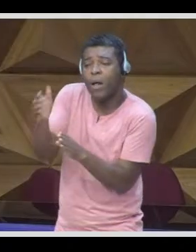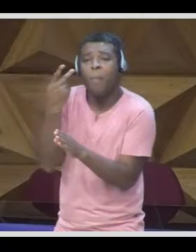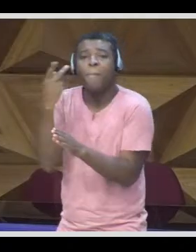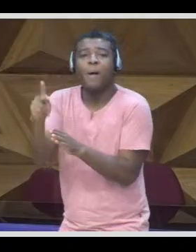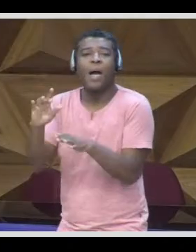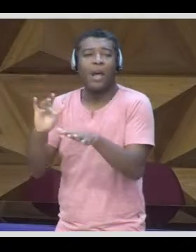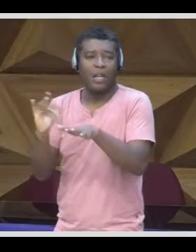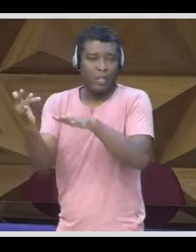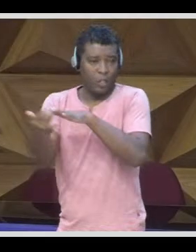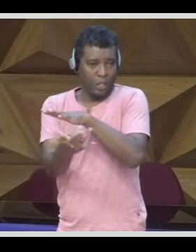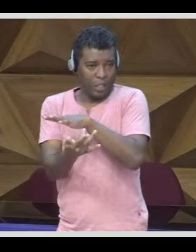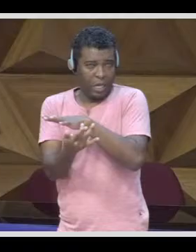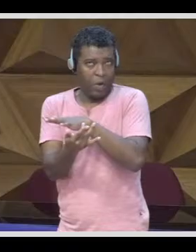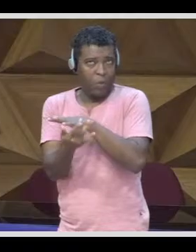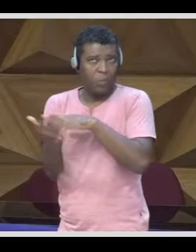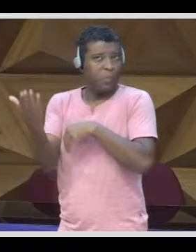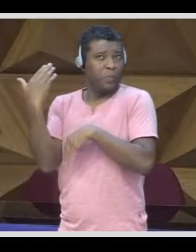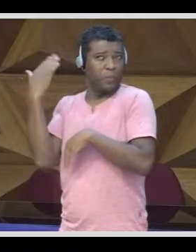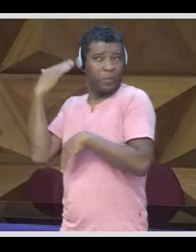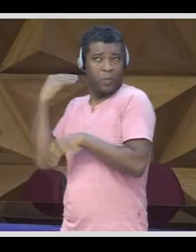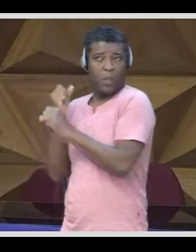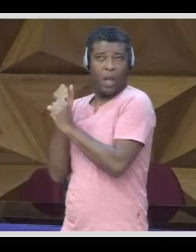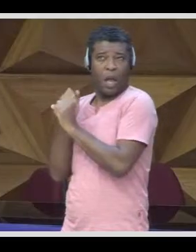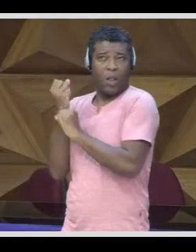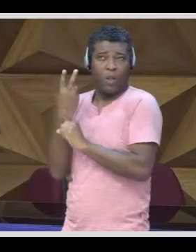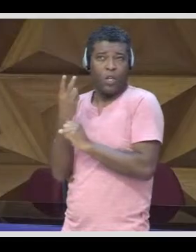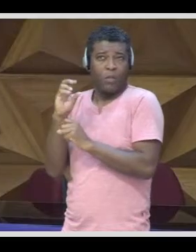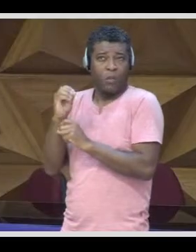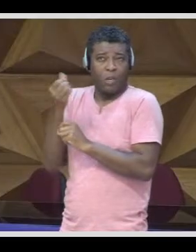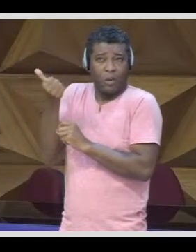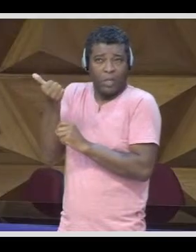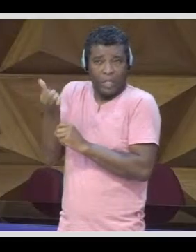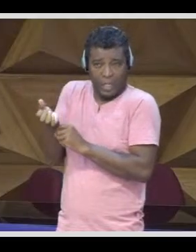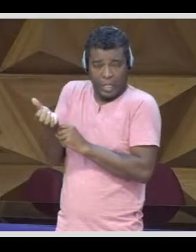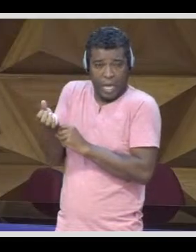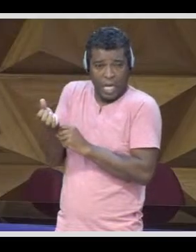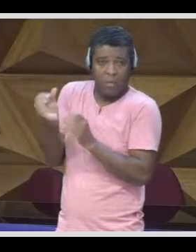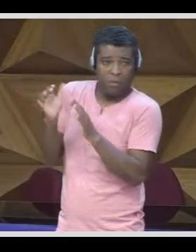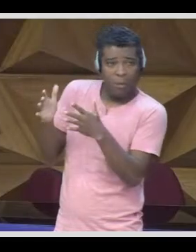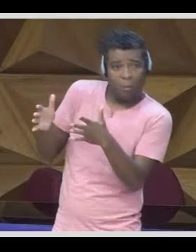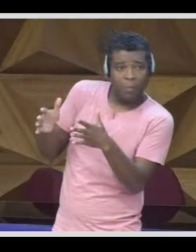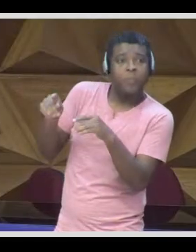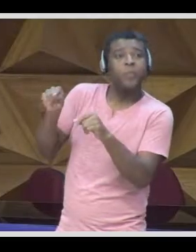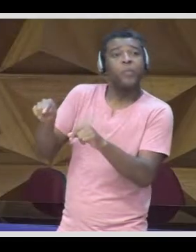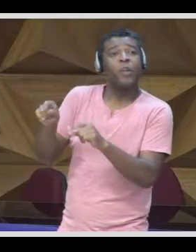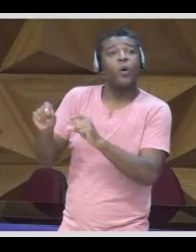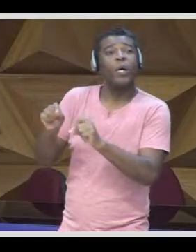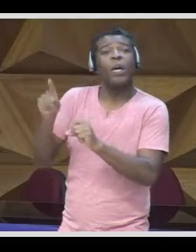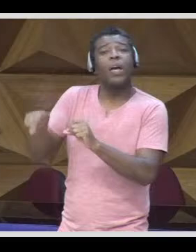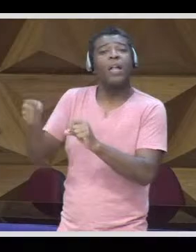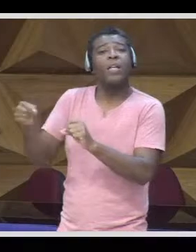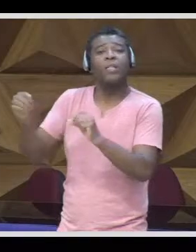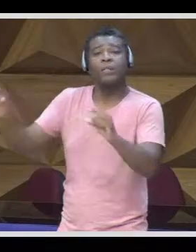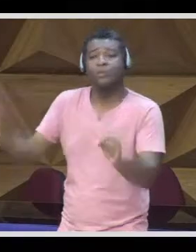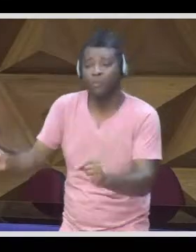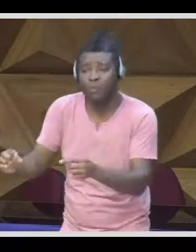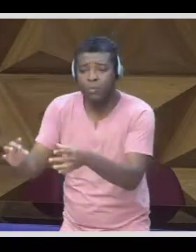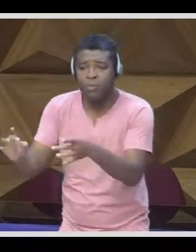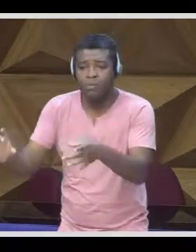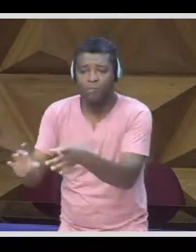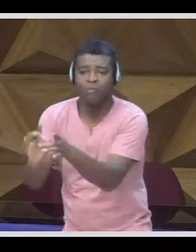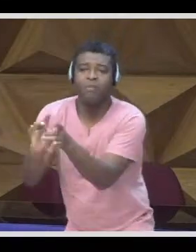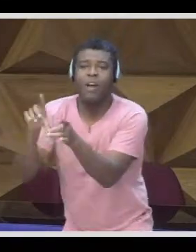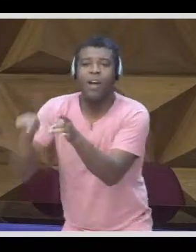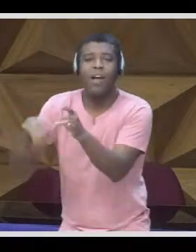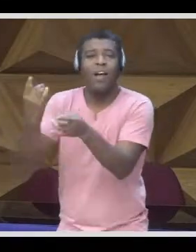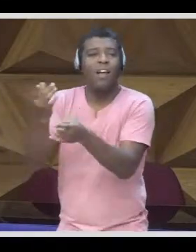CIR where they combined traditional techniques for recommendation that many of us working on the area were doing with